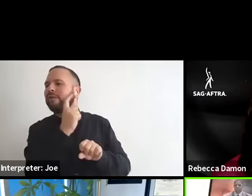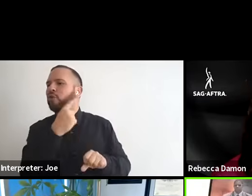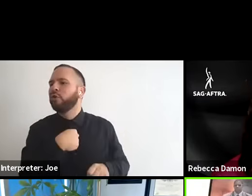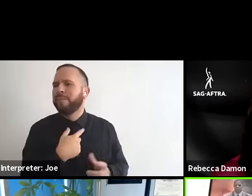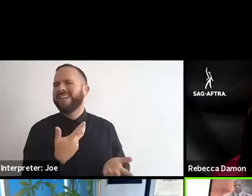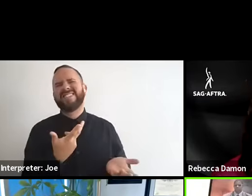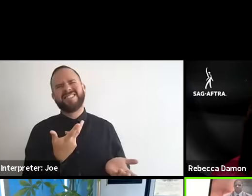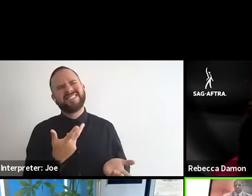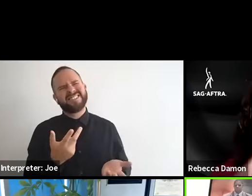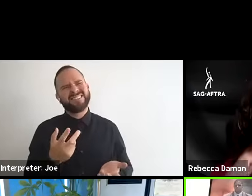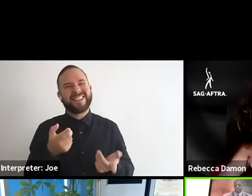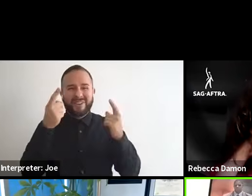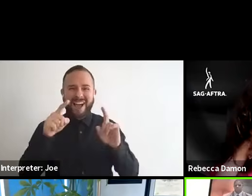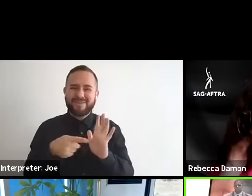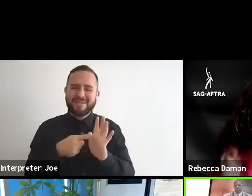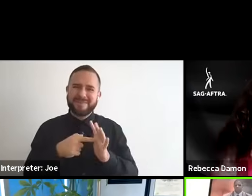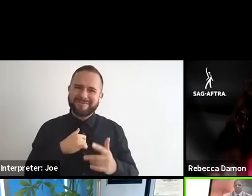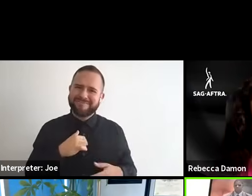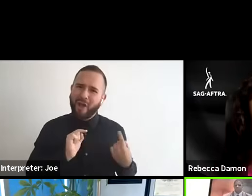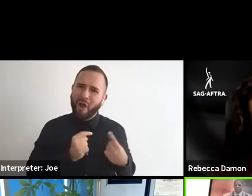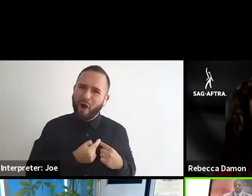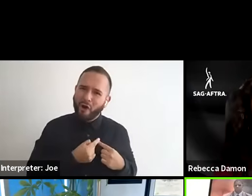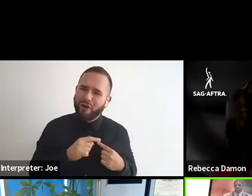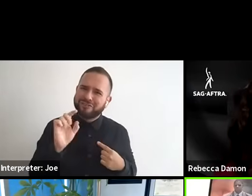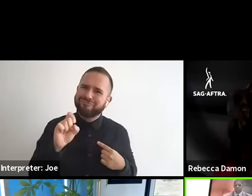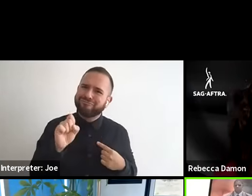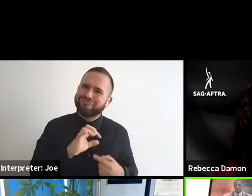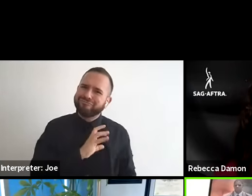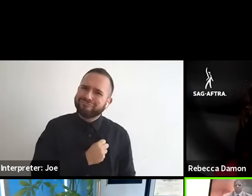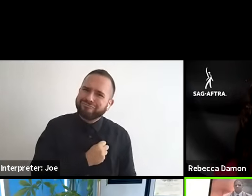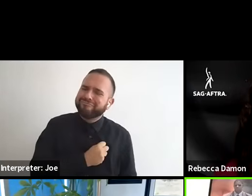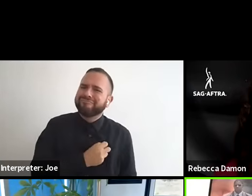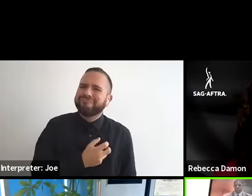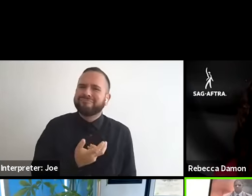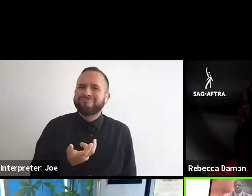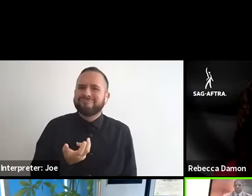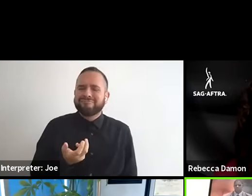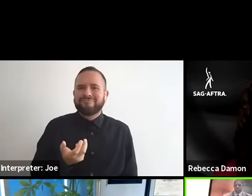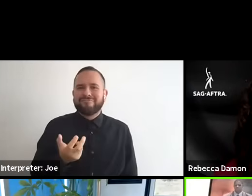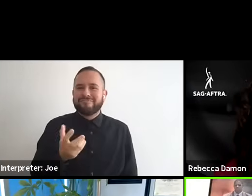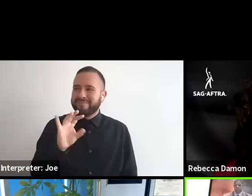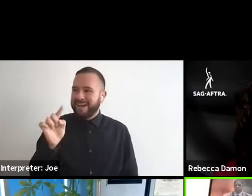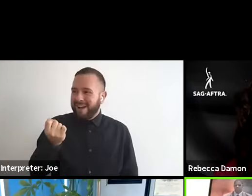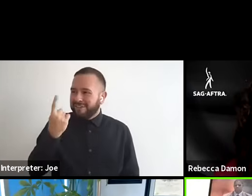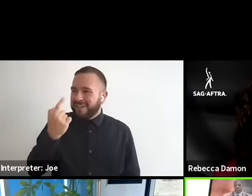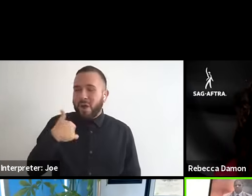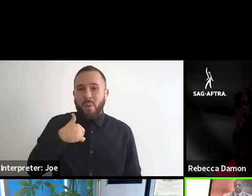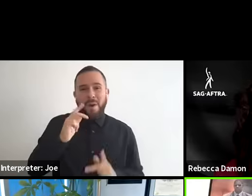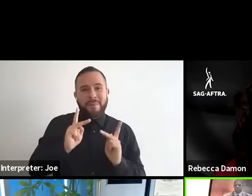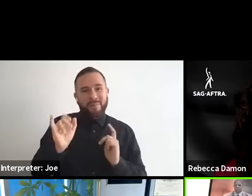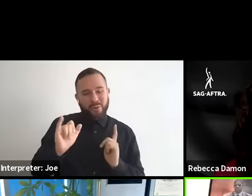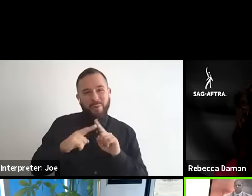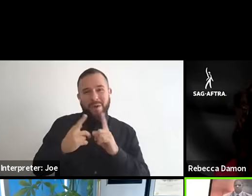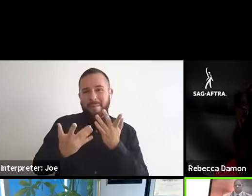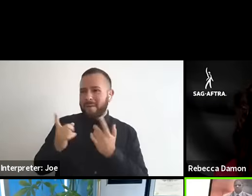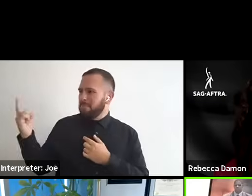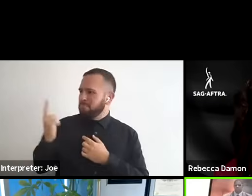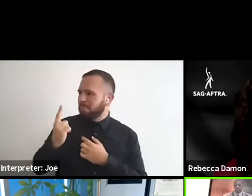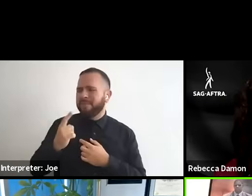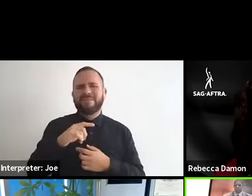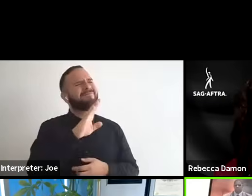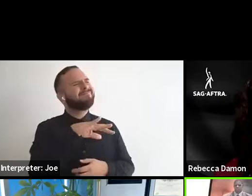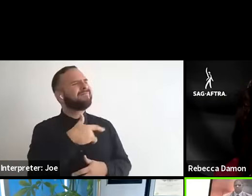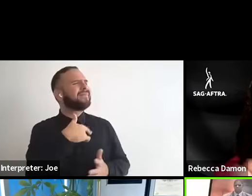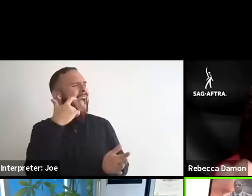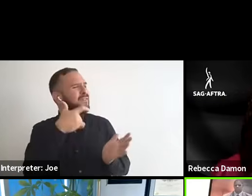a little hurtful, and so for the most part, we're people too. When people come to the table with, I notice things have, maybe not as been as